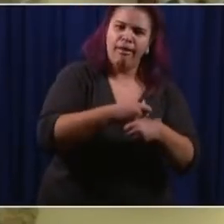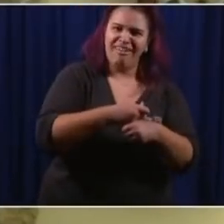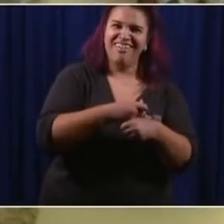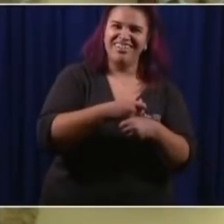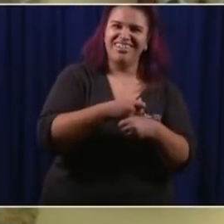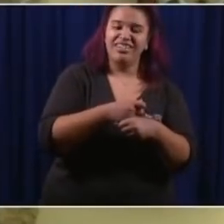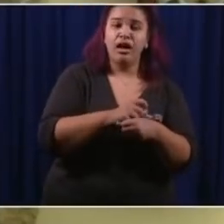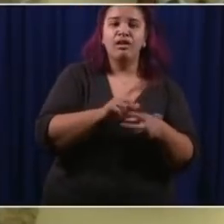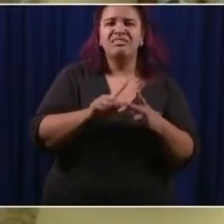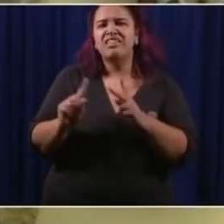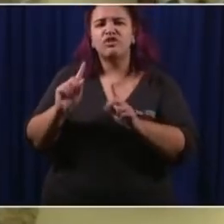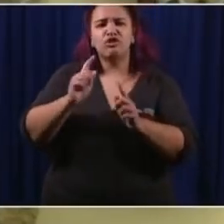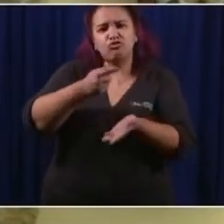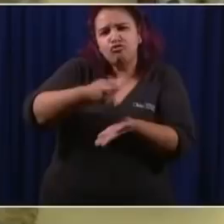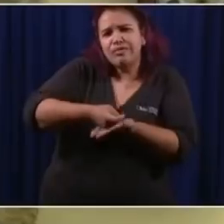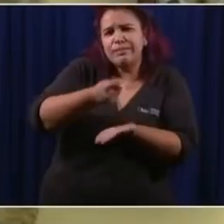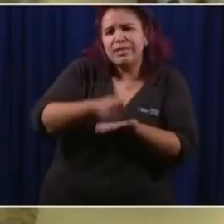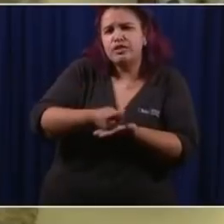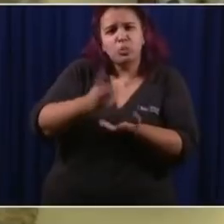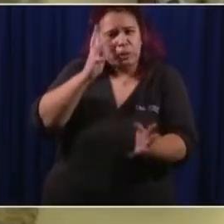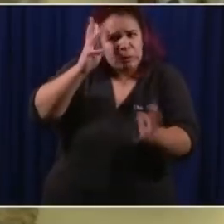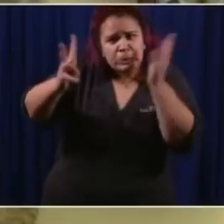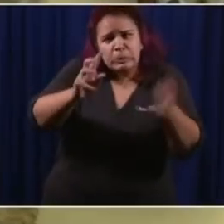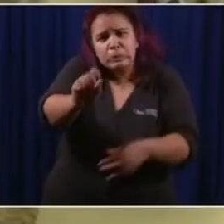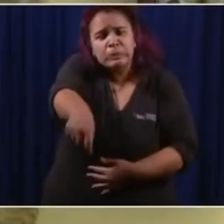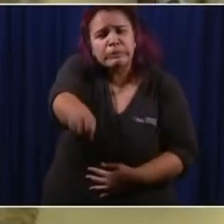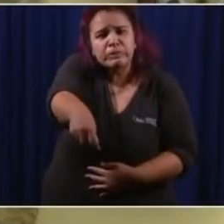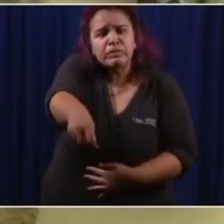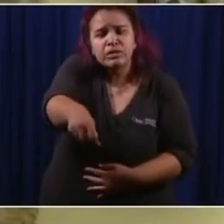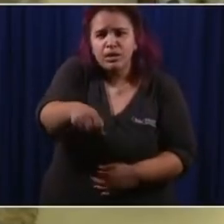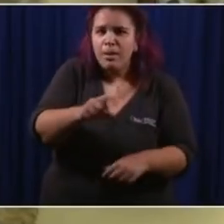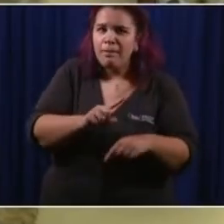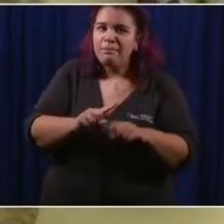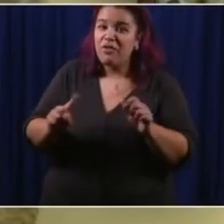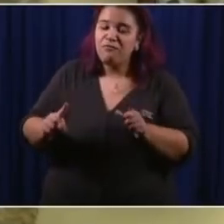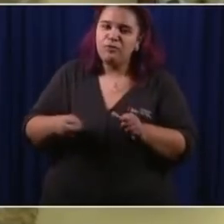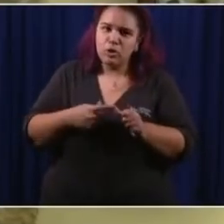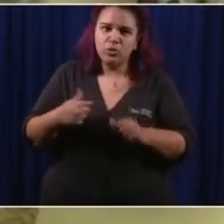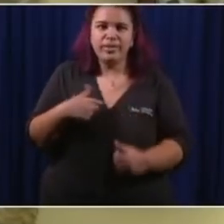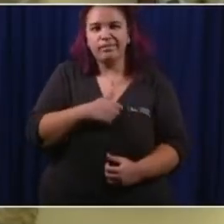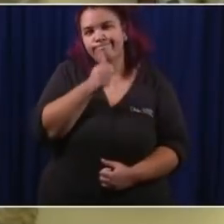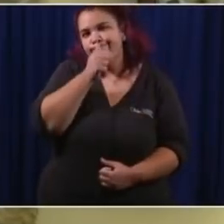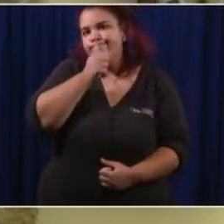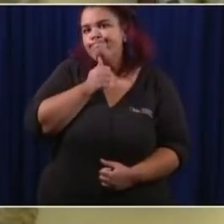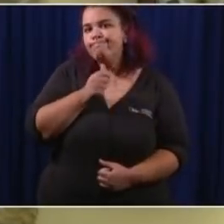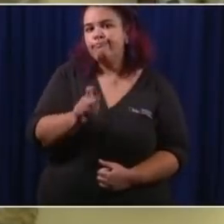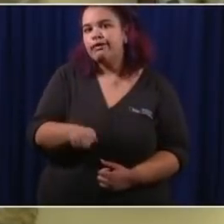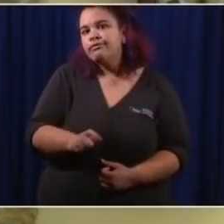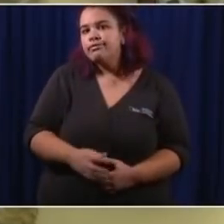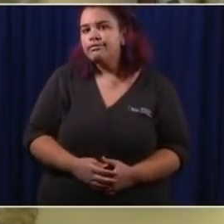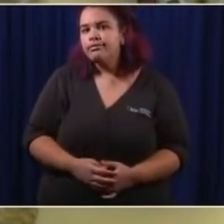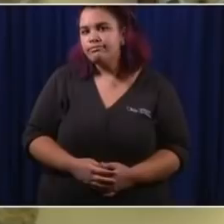moving. So we're going to get through it, but we got to get through it. Look,